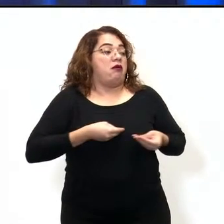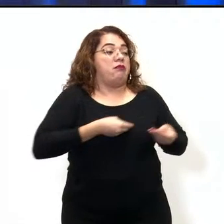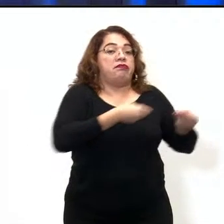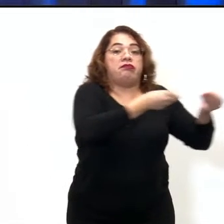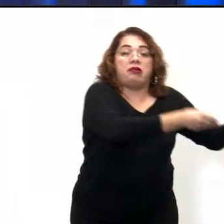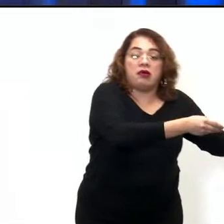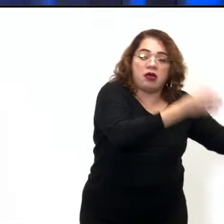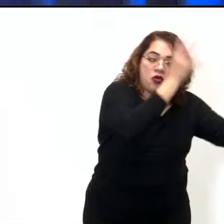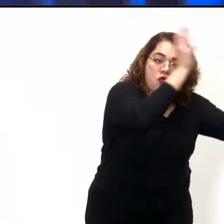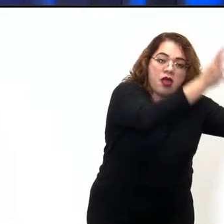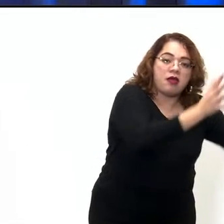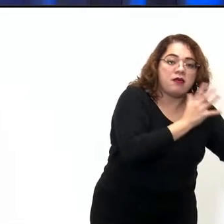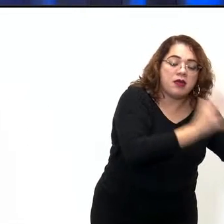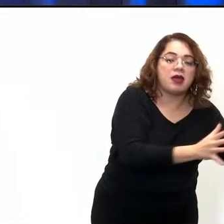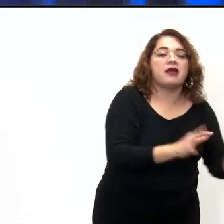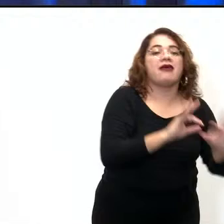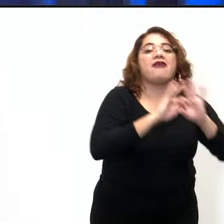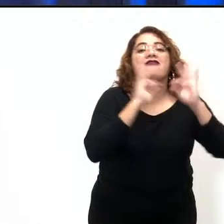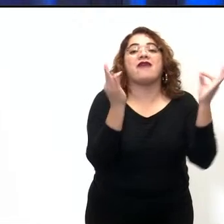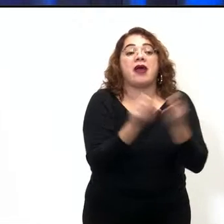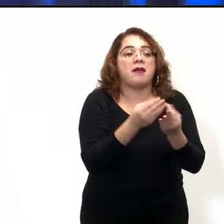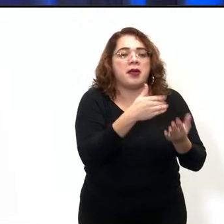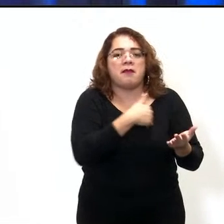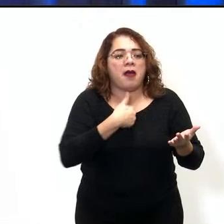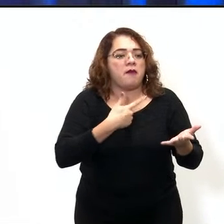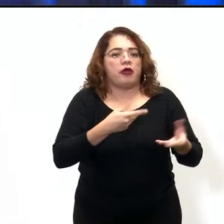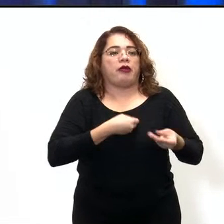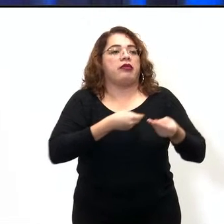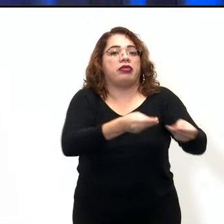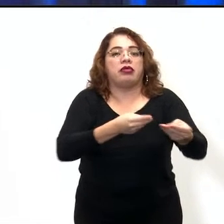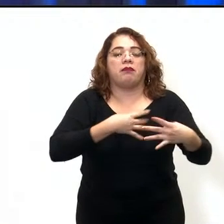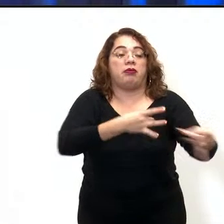family members, some of who are then dying in our community.